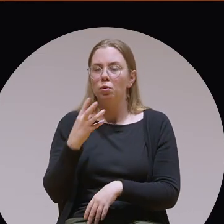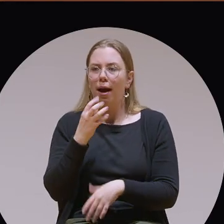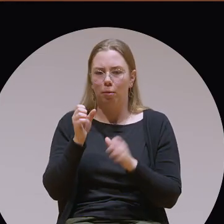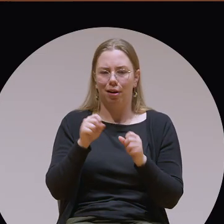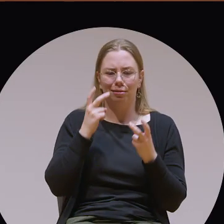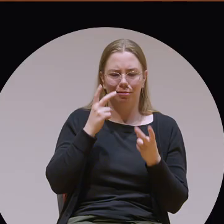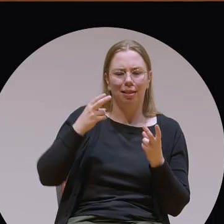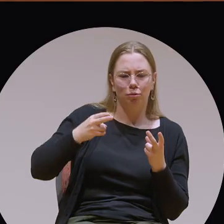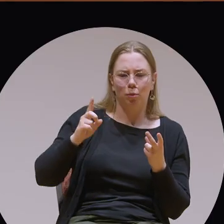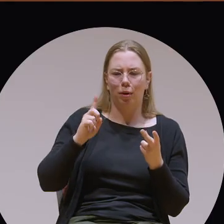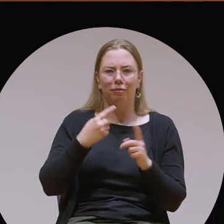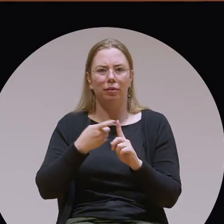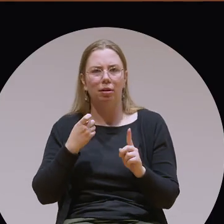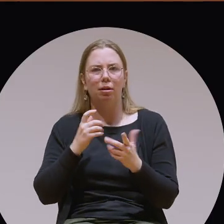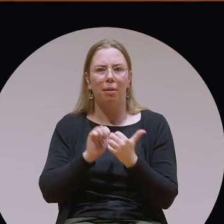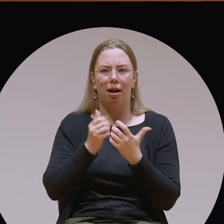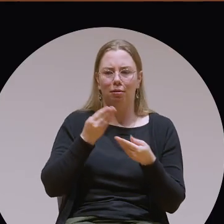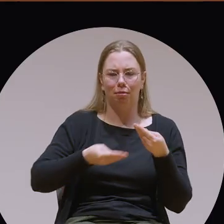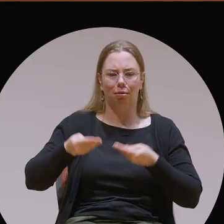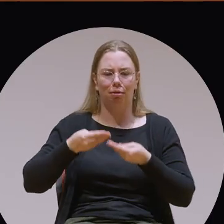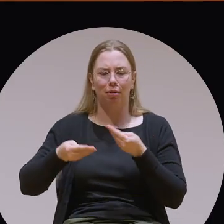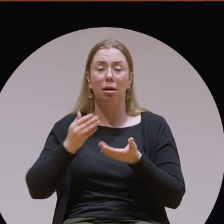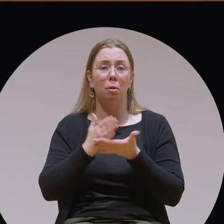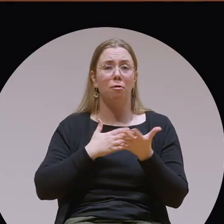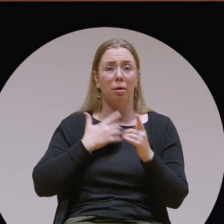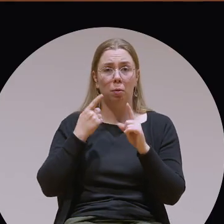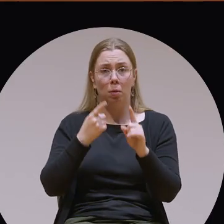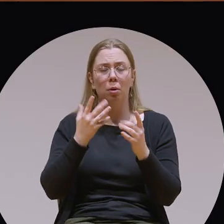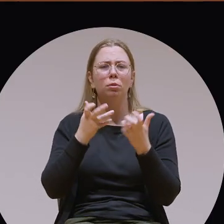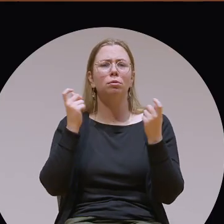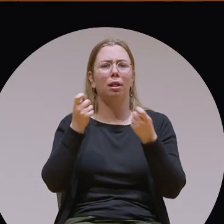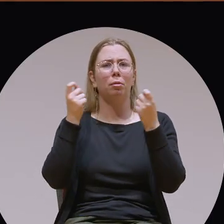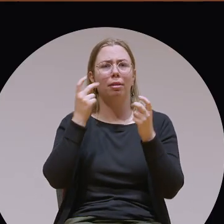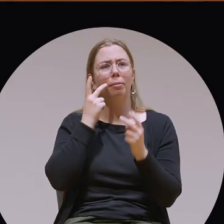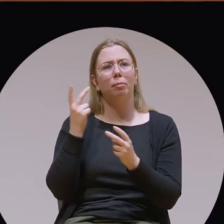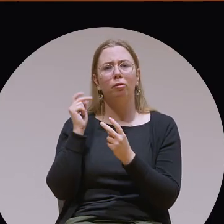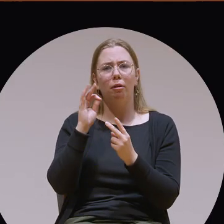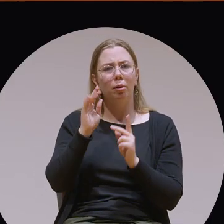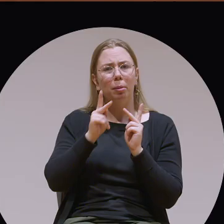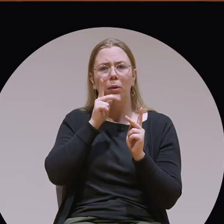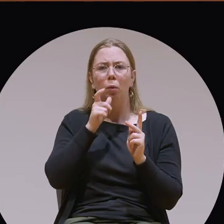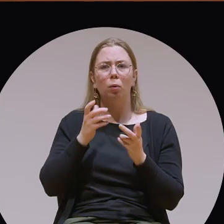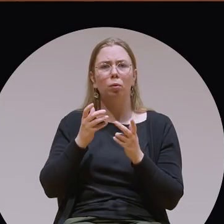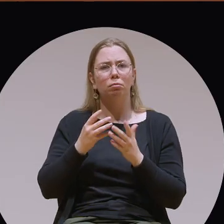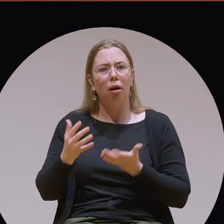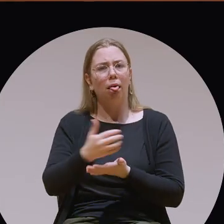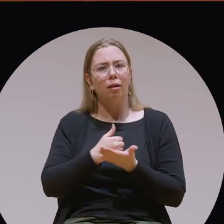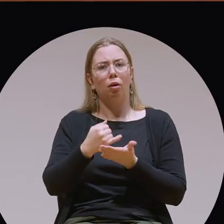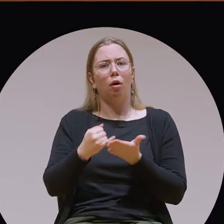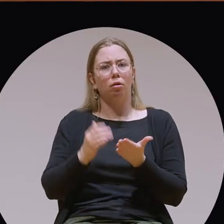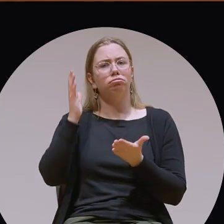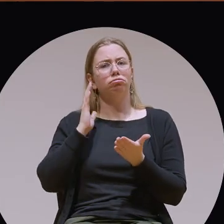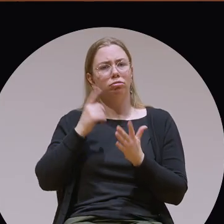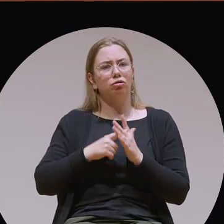And part of my mission is to try and celebrate the memory of the original collectors. Going back to my